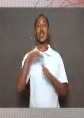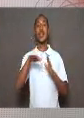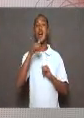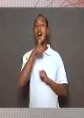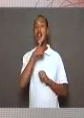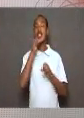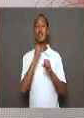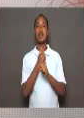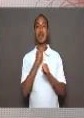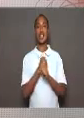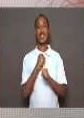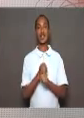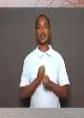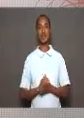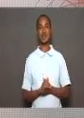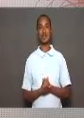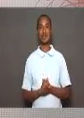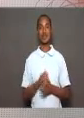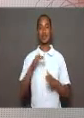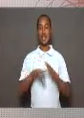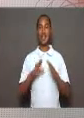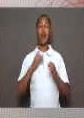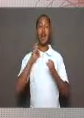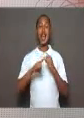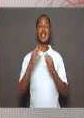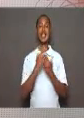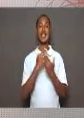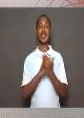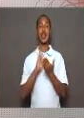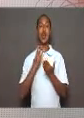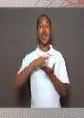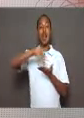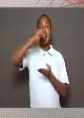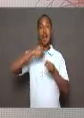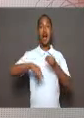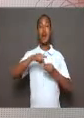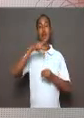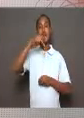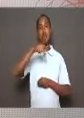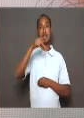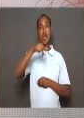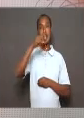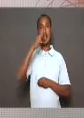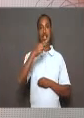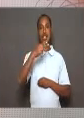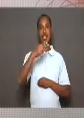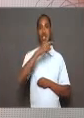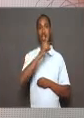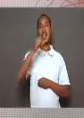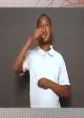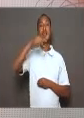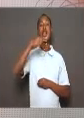in acid preparation. In our last lesson, we learned about pH and